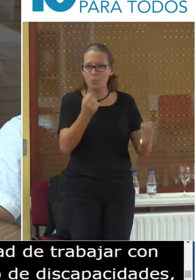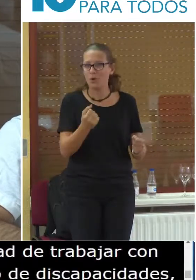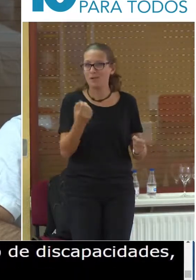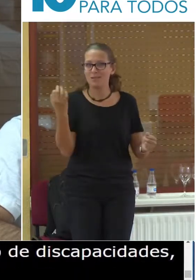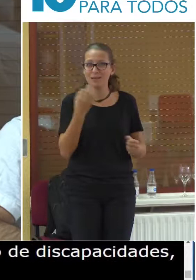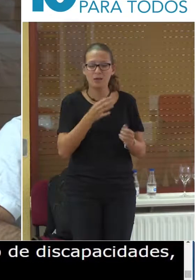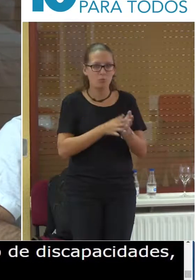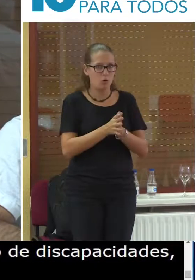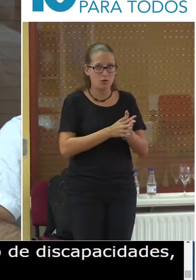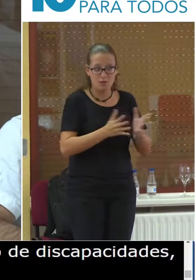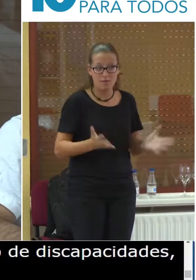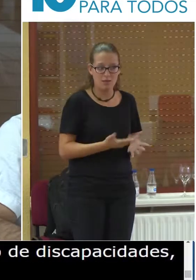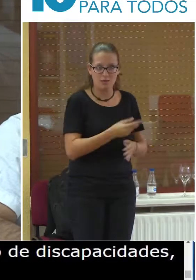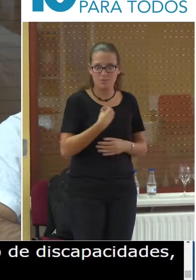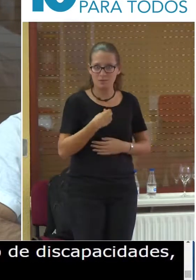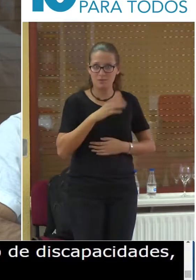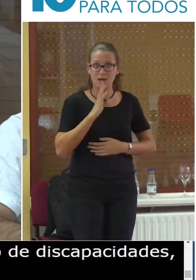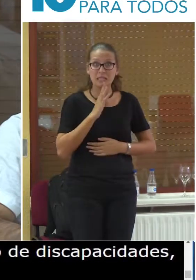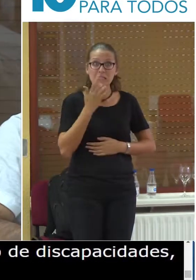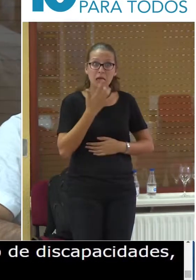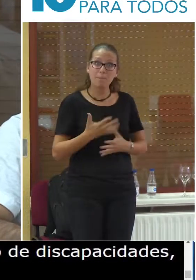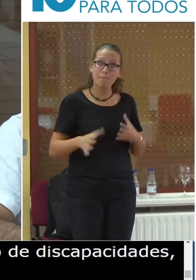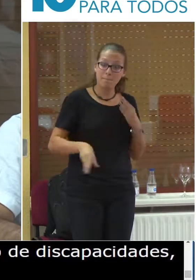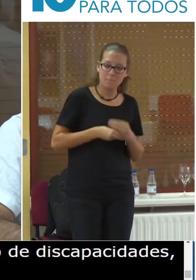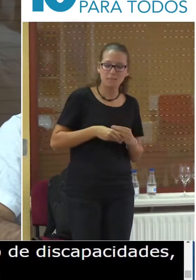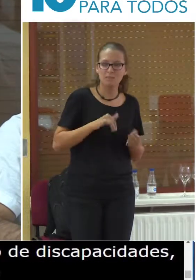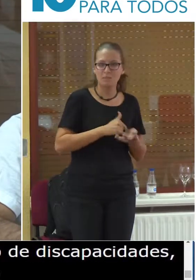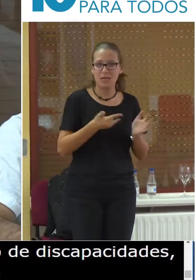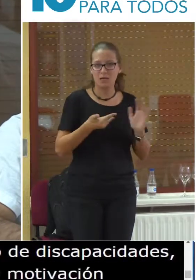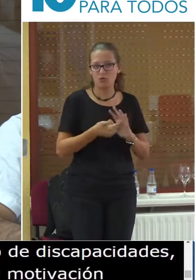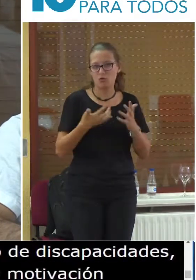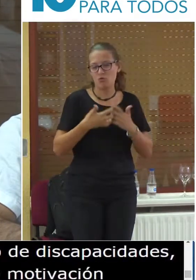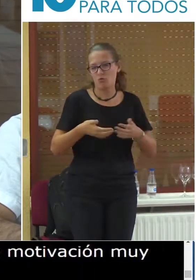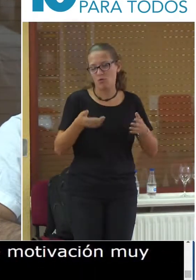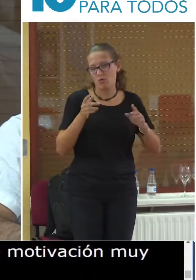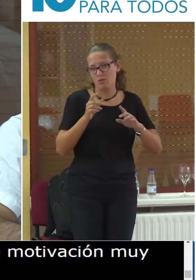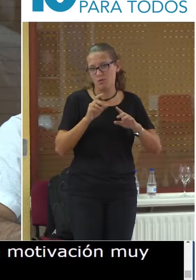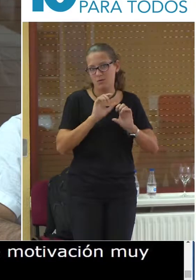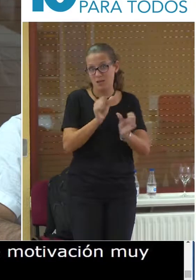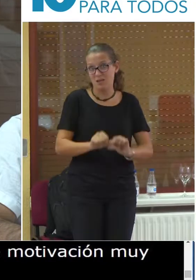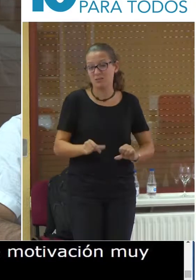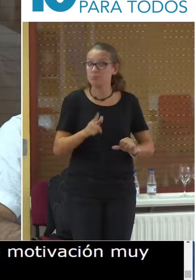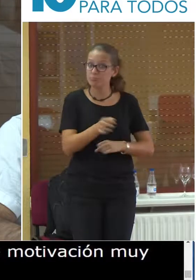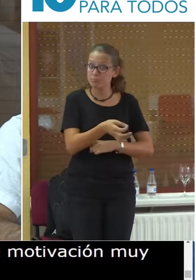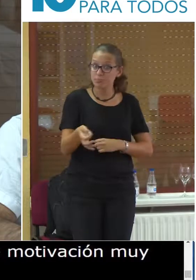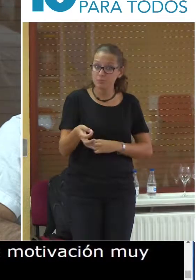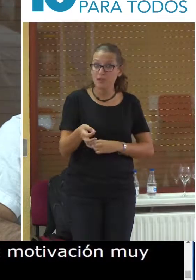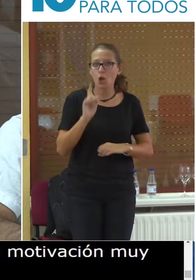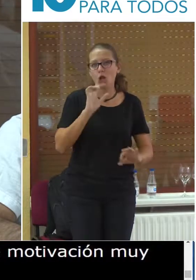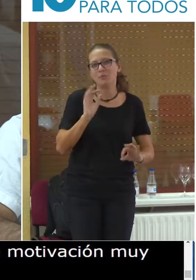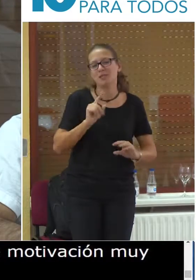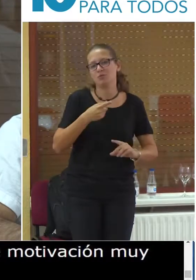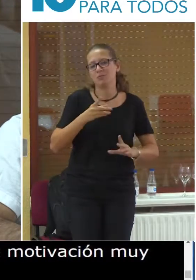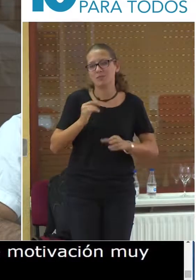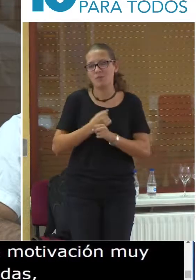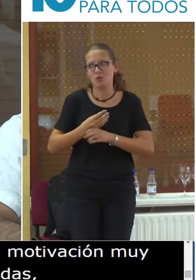is very important, and it really encourages them. And if you combine them with the adequate methodologies, I believe that